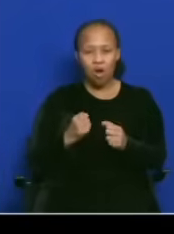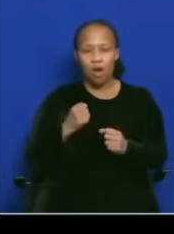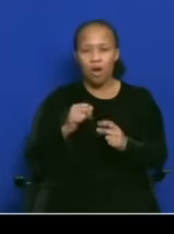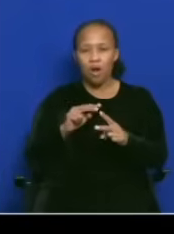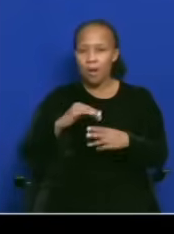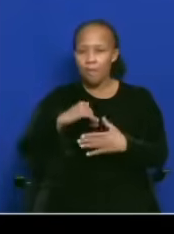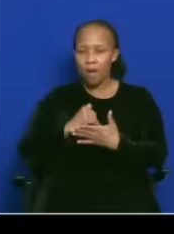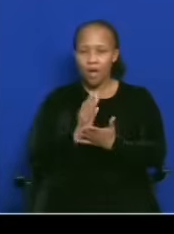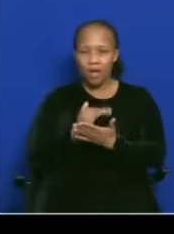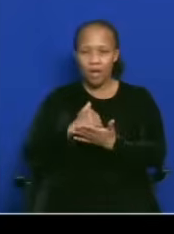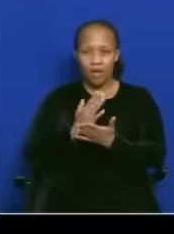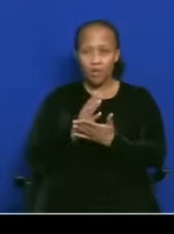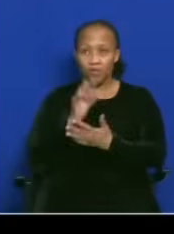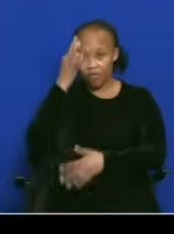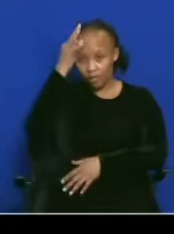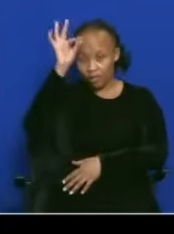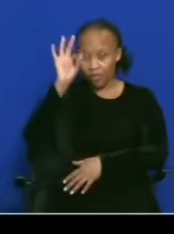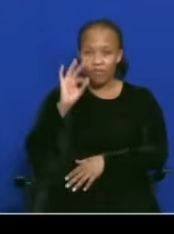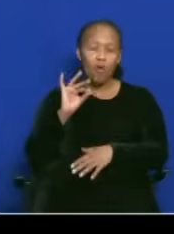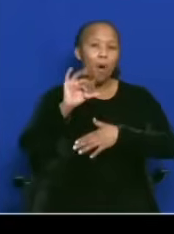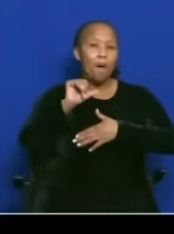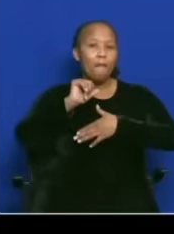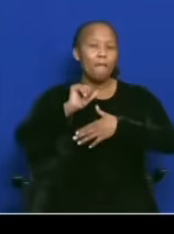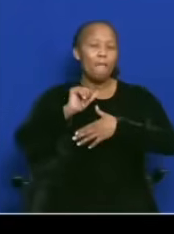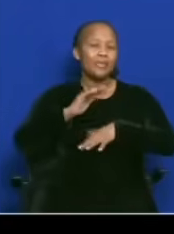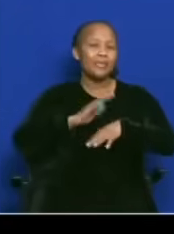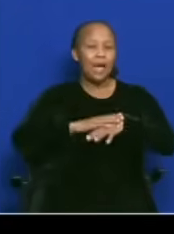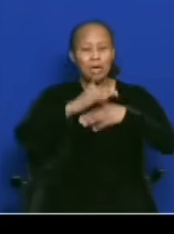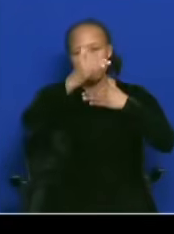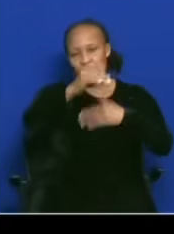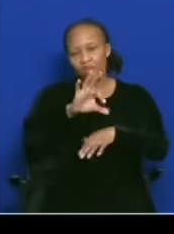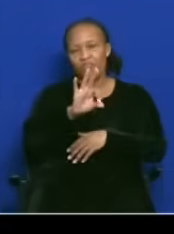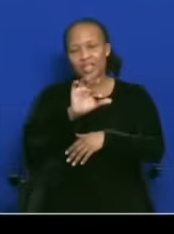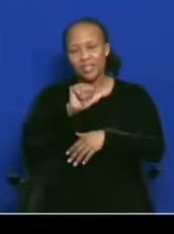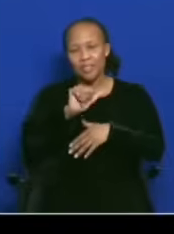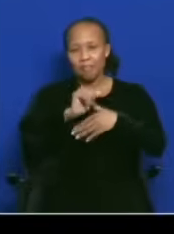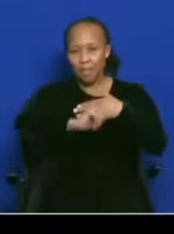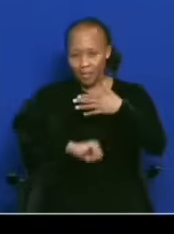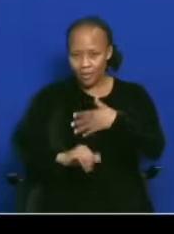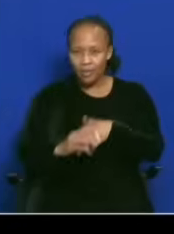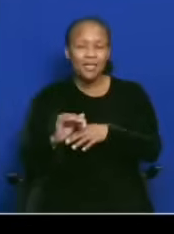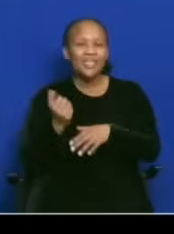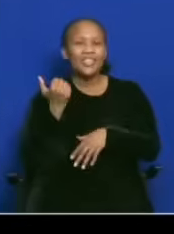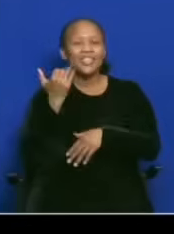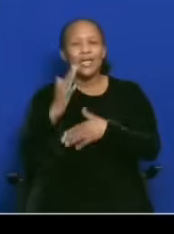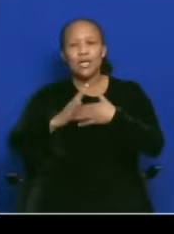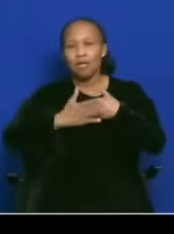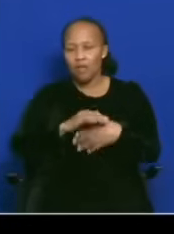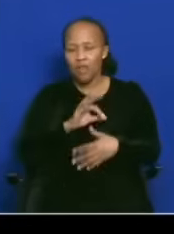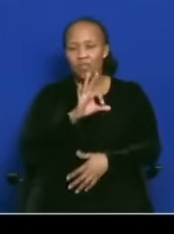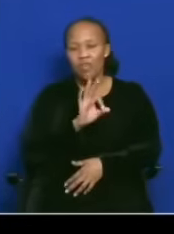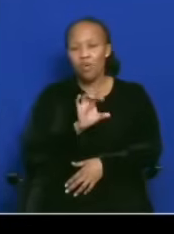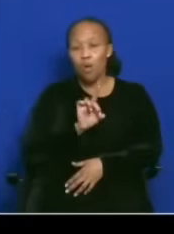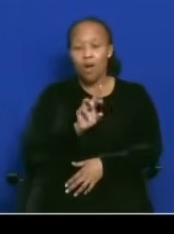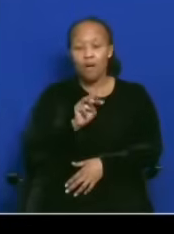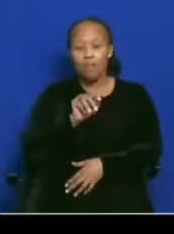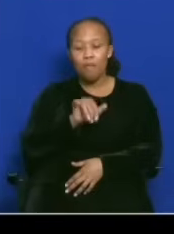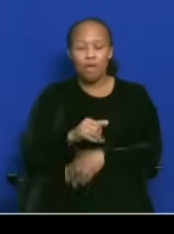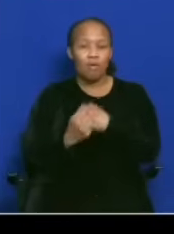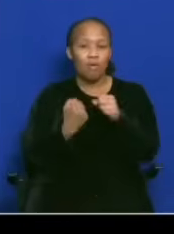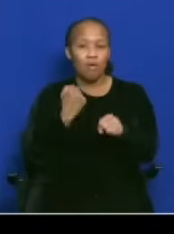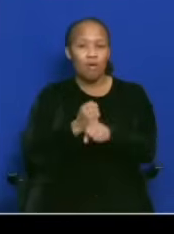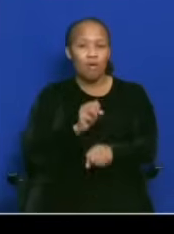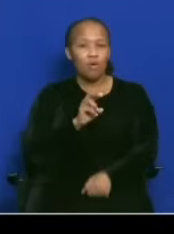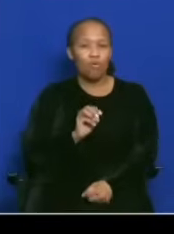36 months. The closing date on the tender is 31 May 2021 at 11